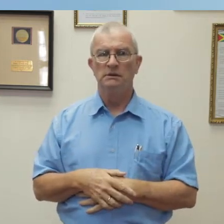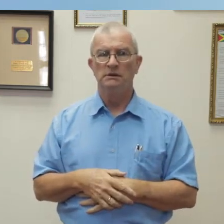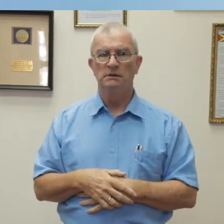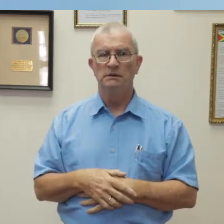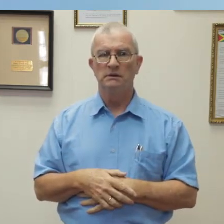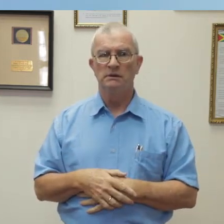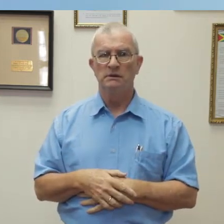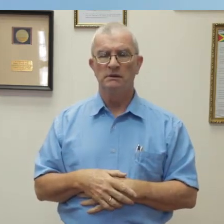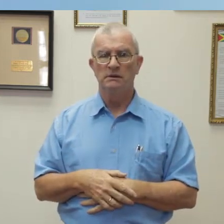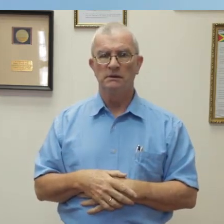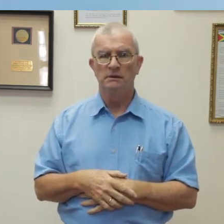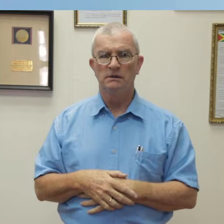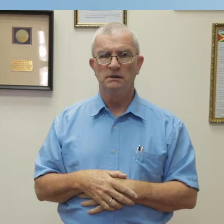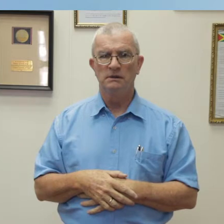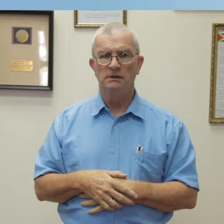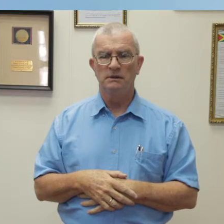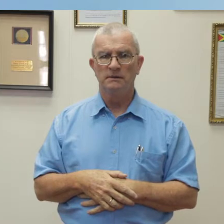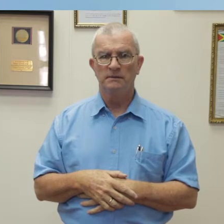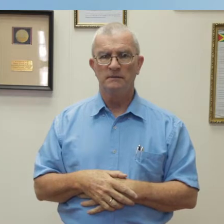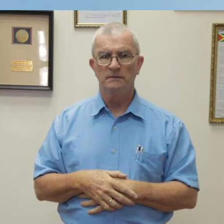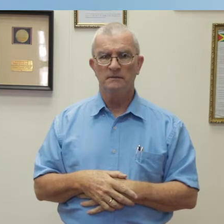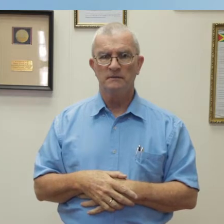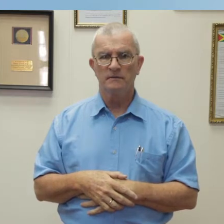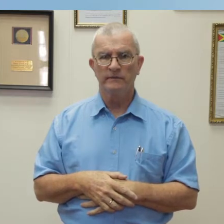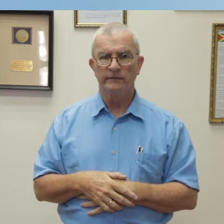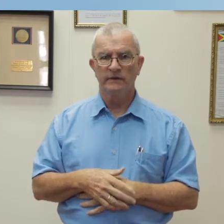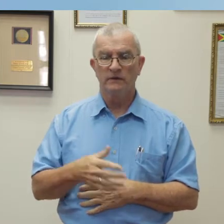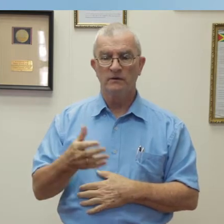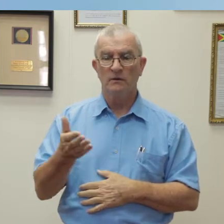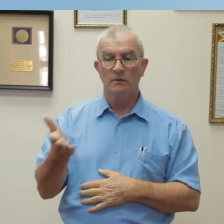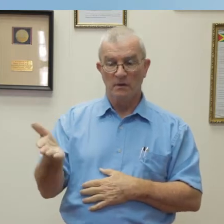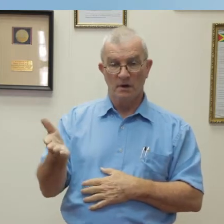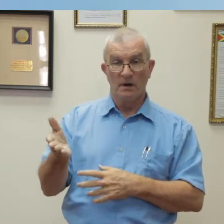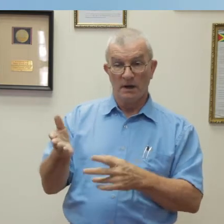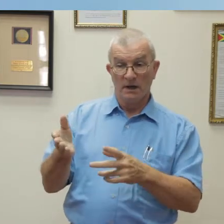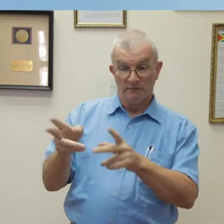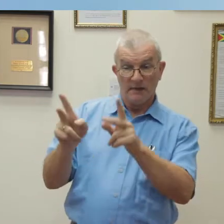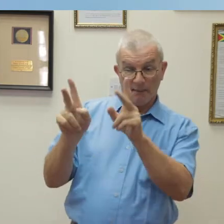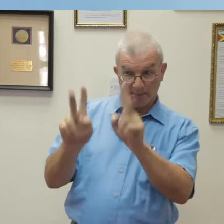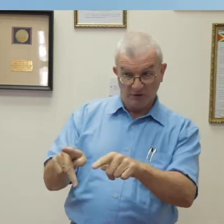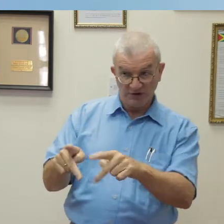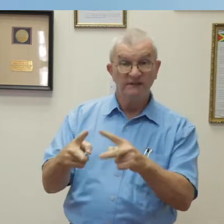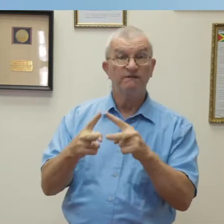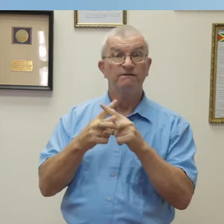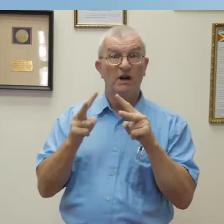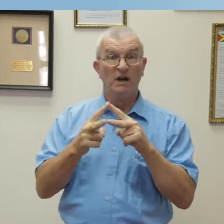Once the patient is in severe, very severe distress,